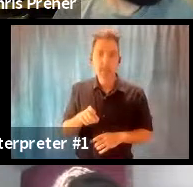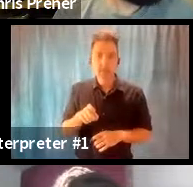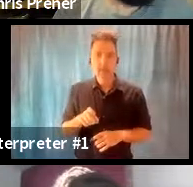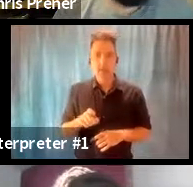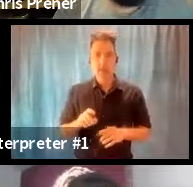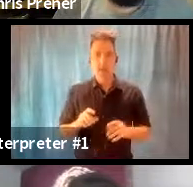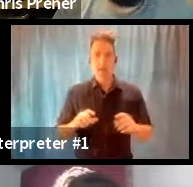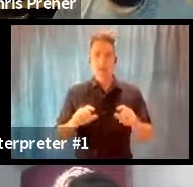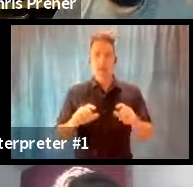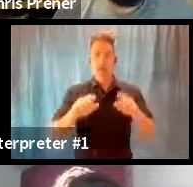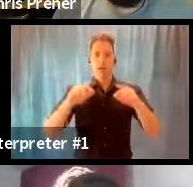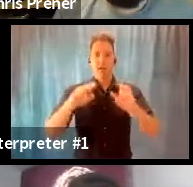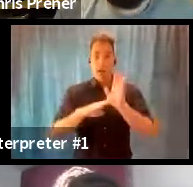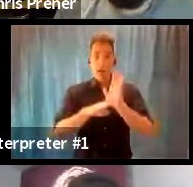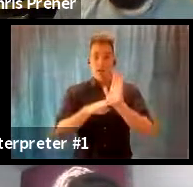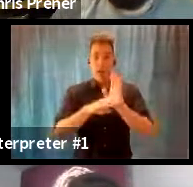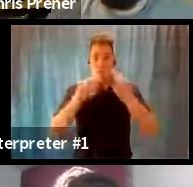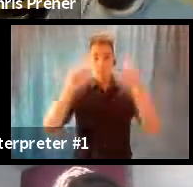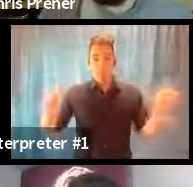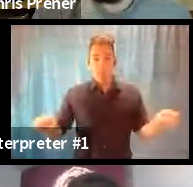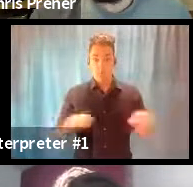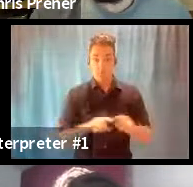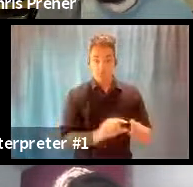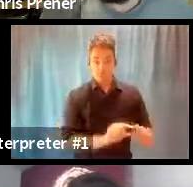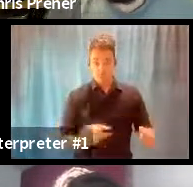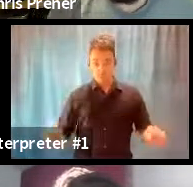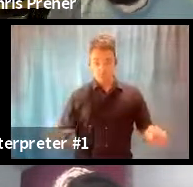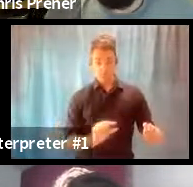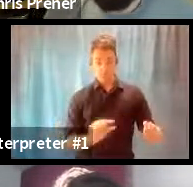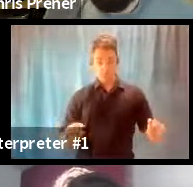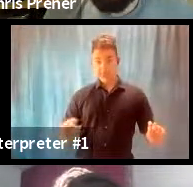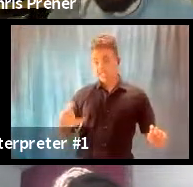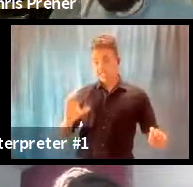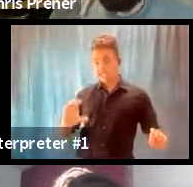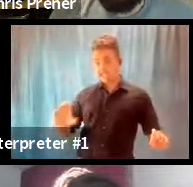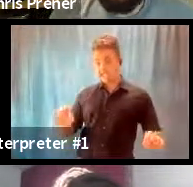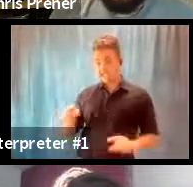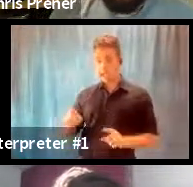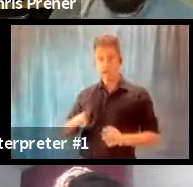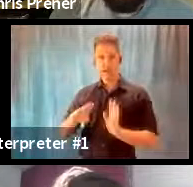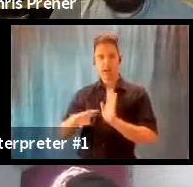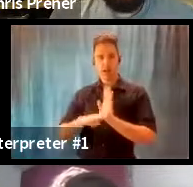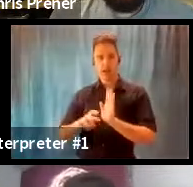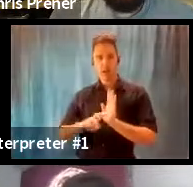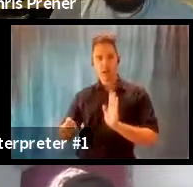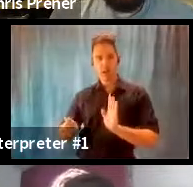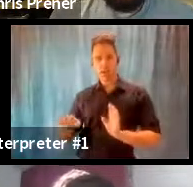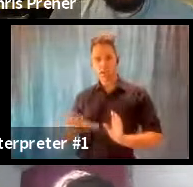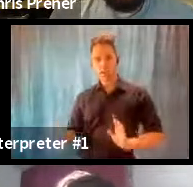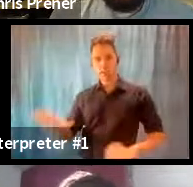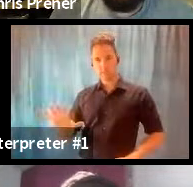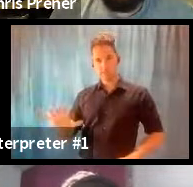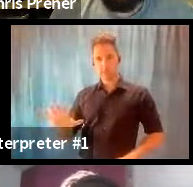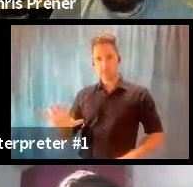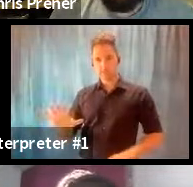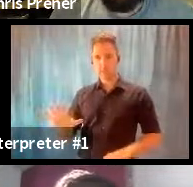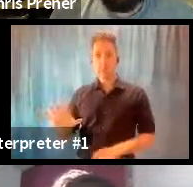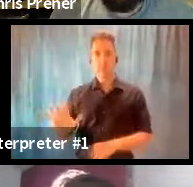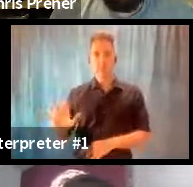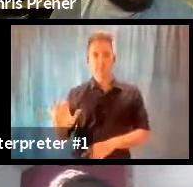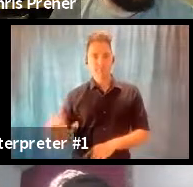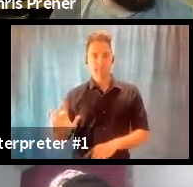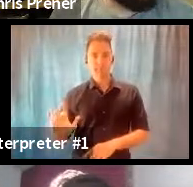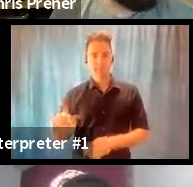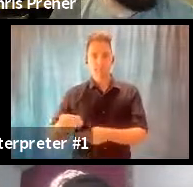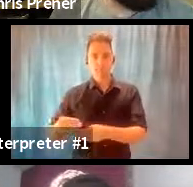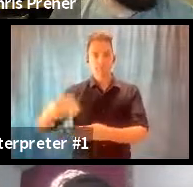icon that's there with the CC in the bottom right of your screen. And then you'll be able to select whether you